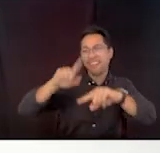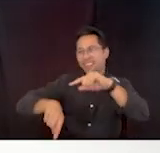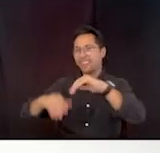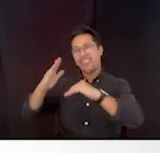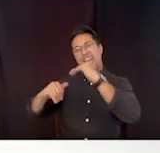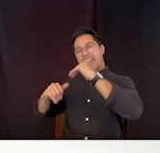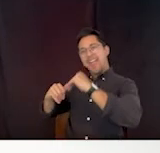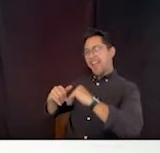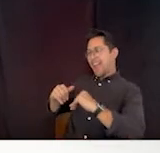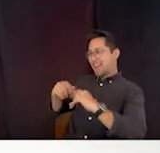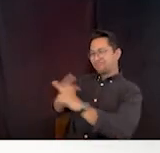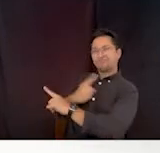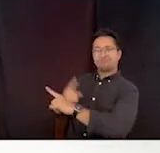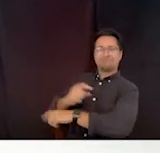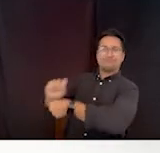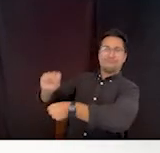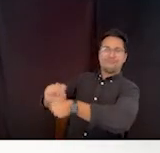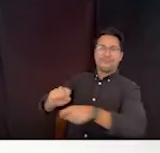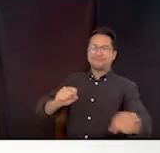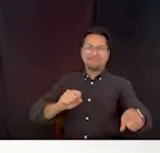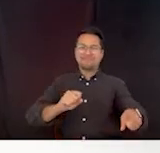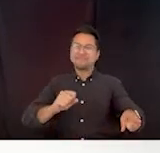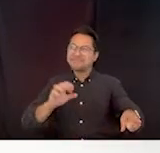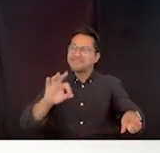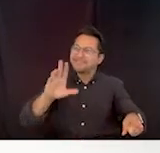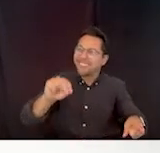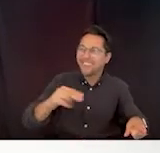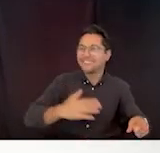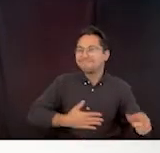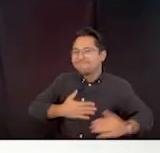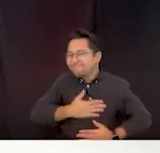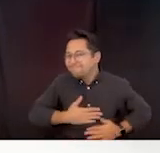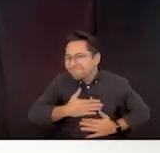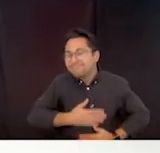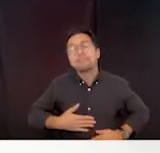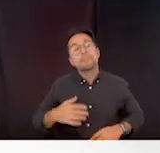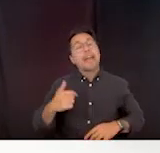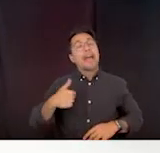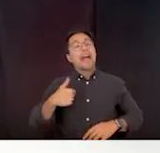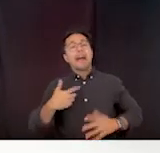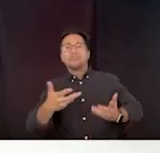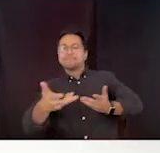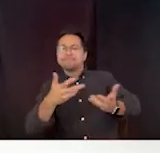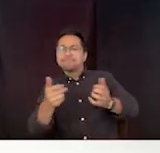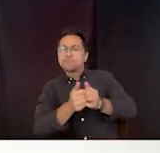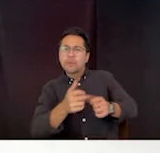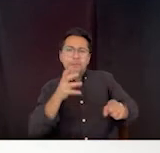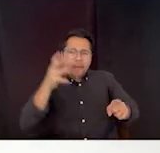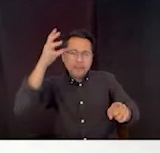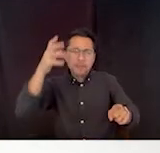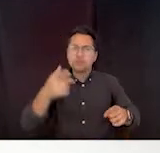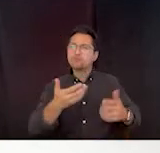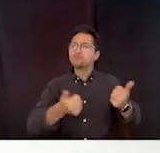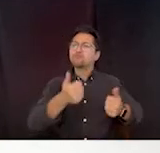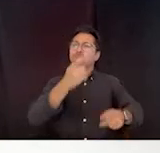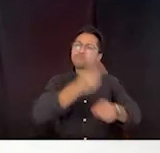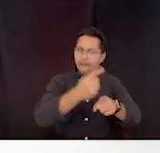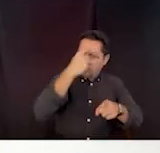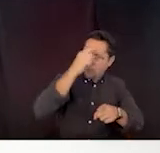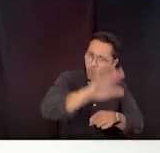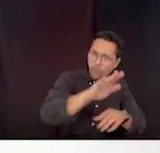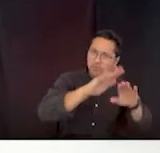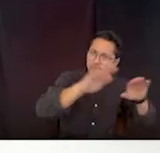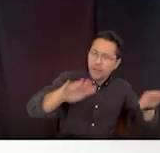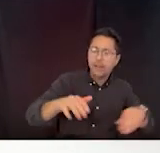so it's more fun. But when I talk to parents about what's right for your child, that's only something they can determine. But when we look at what's the